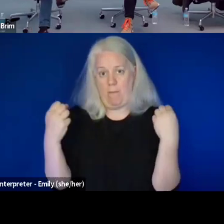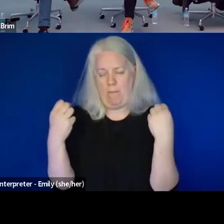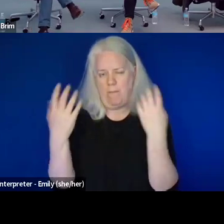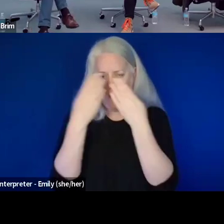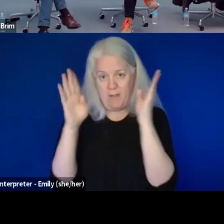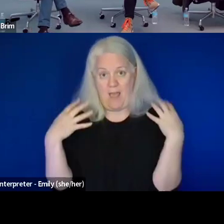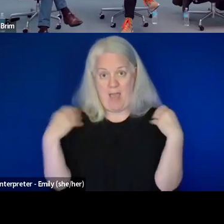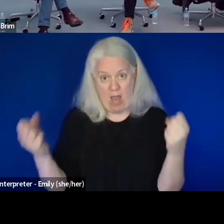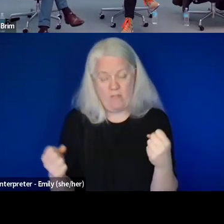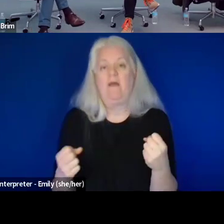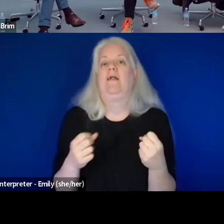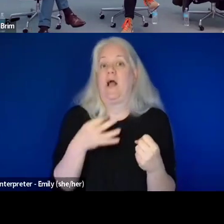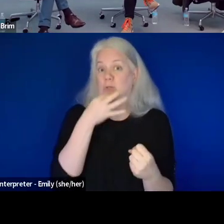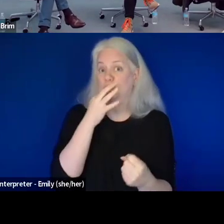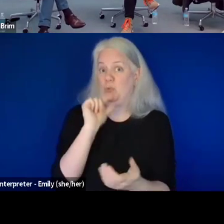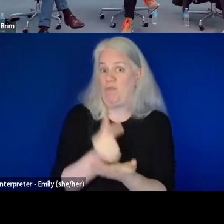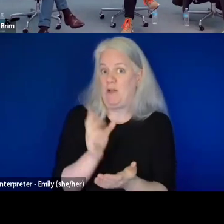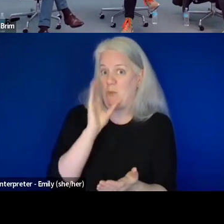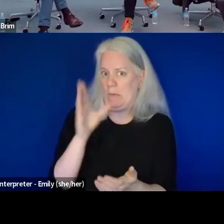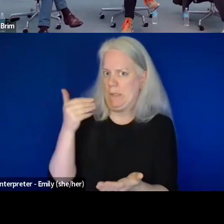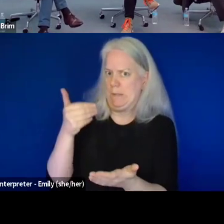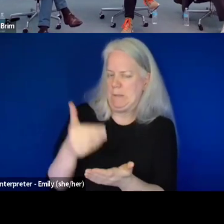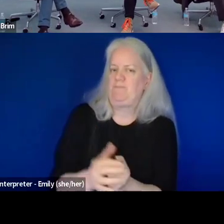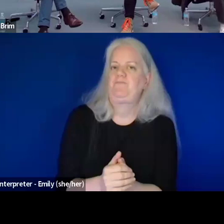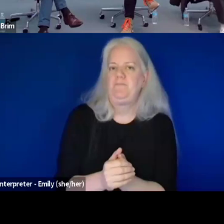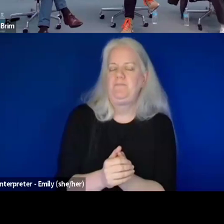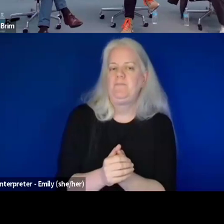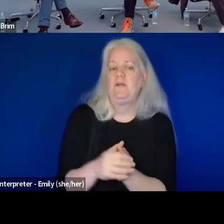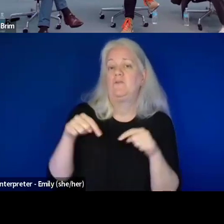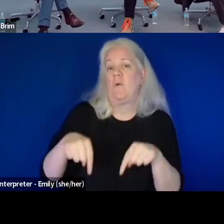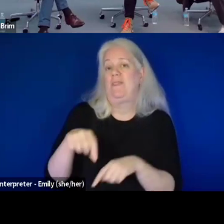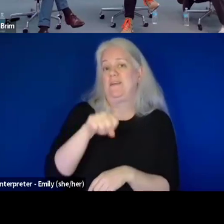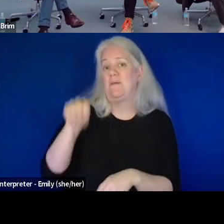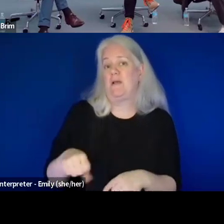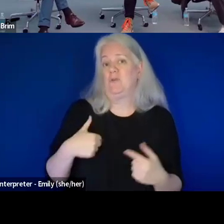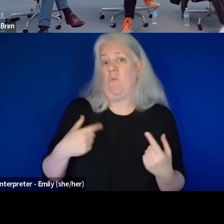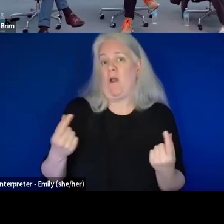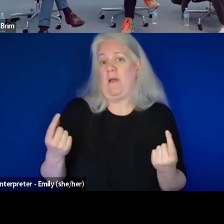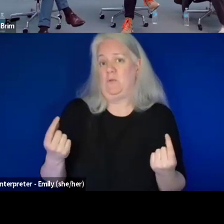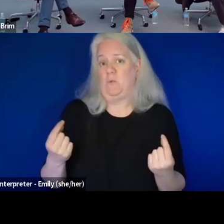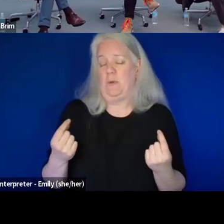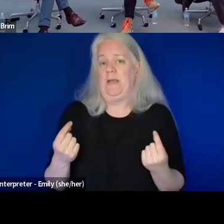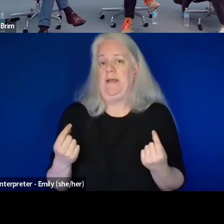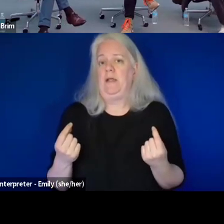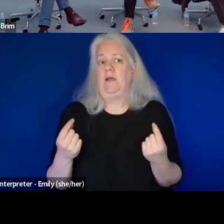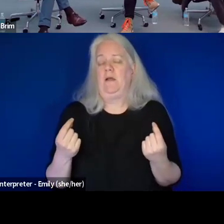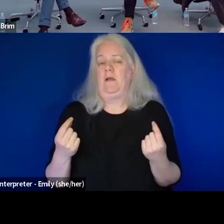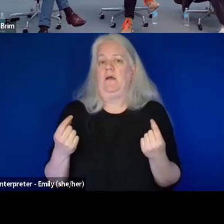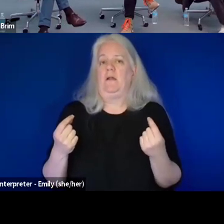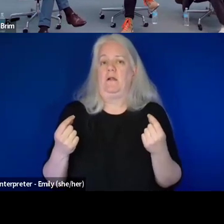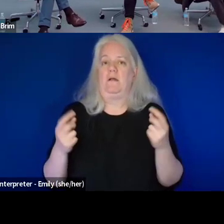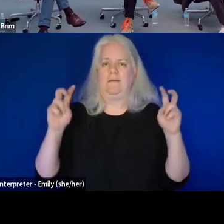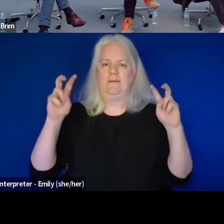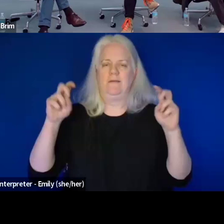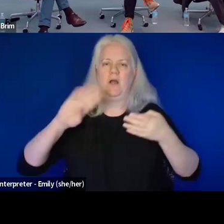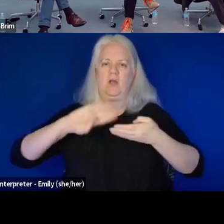about done. And for the past last semester and this semester, I have been doing my my community collaborative, which